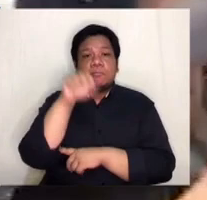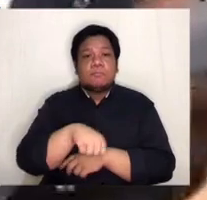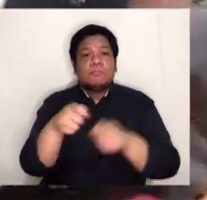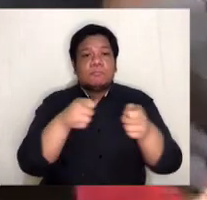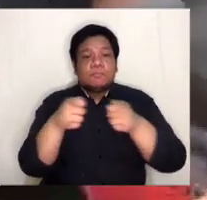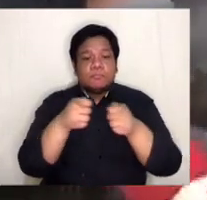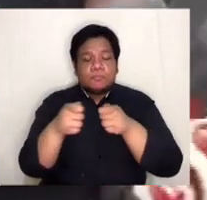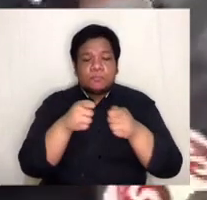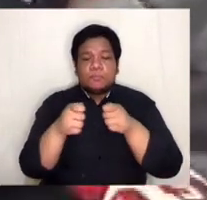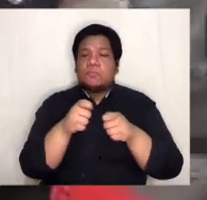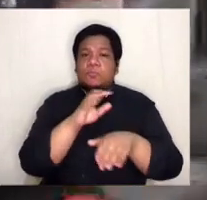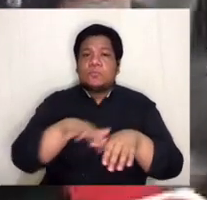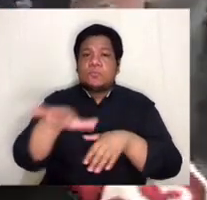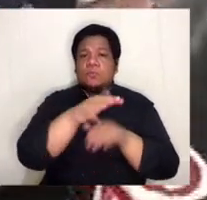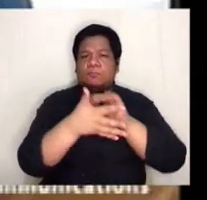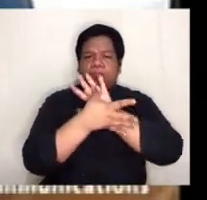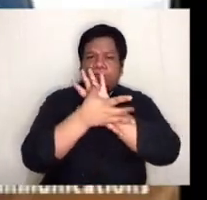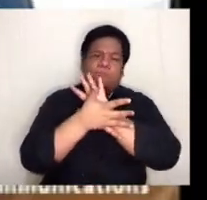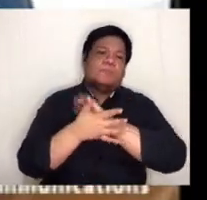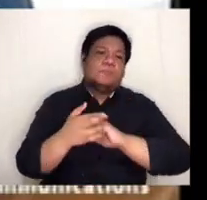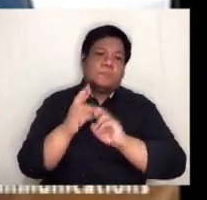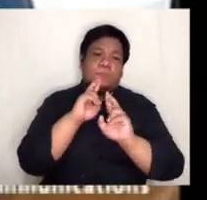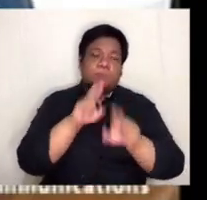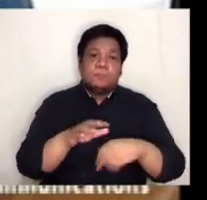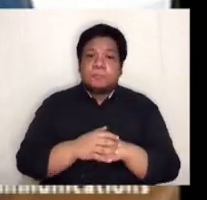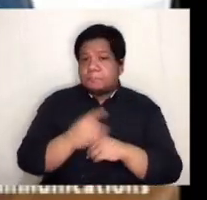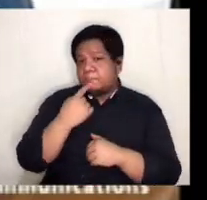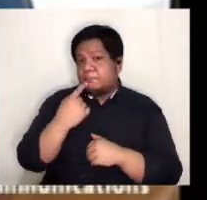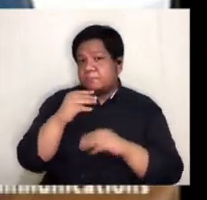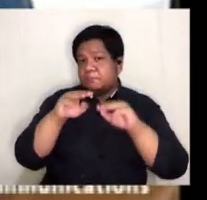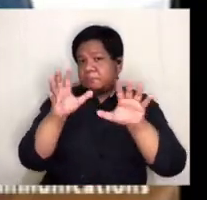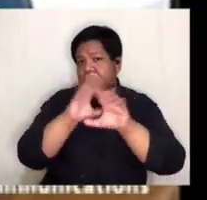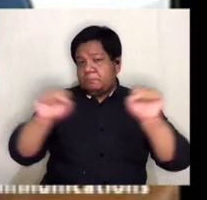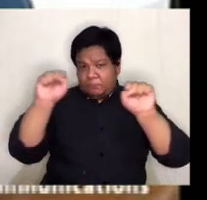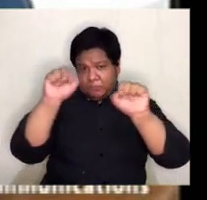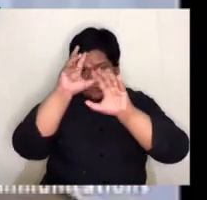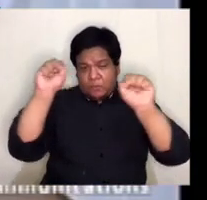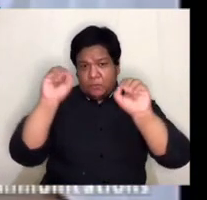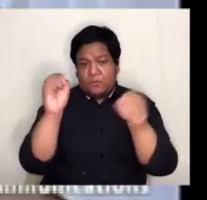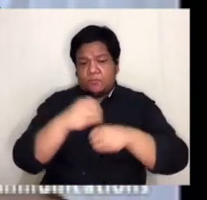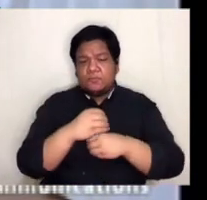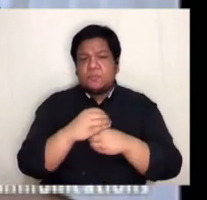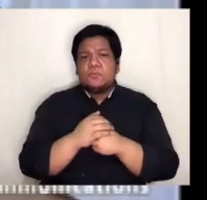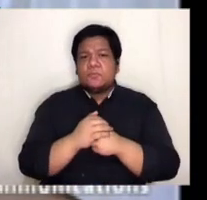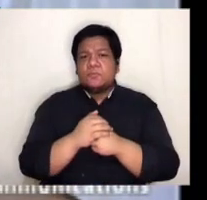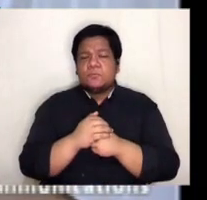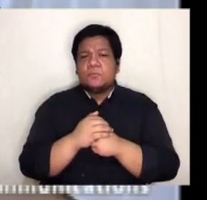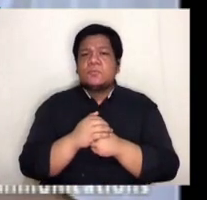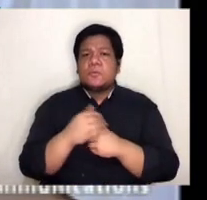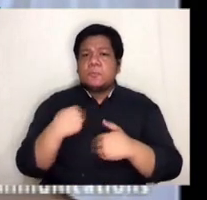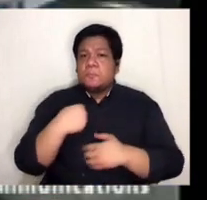government's overall COVID-19 response. Malacañang earlier defended these assignments, saying IATF members will